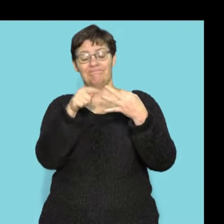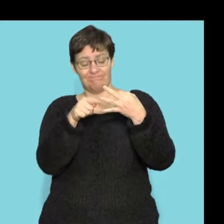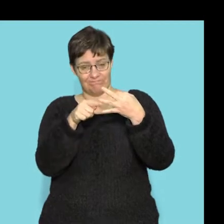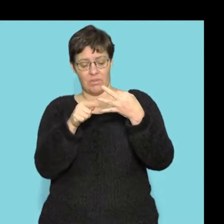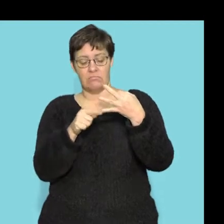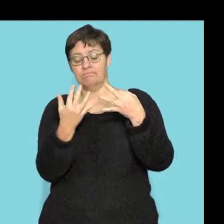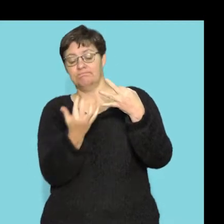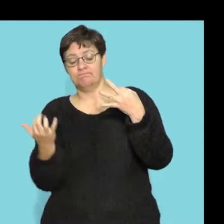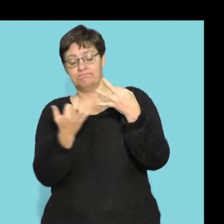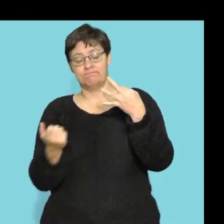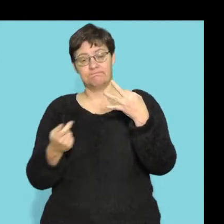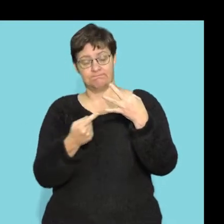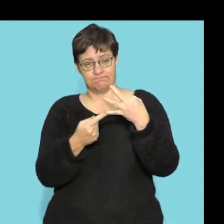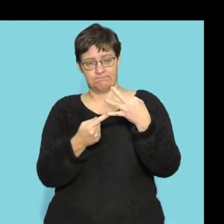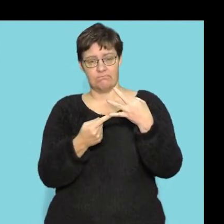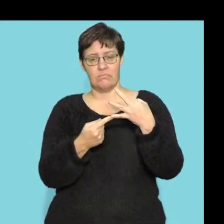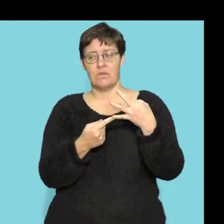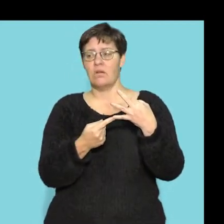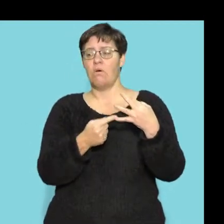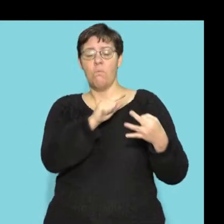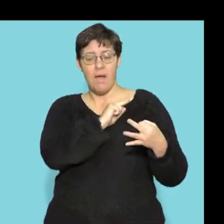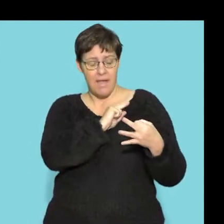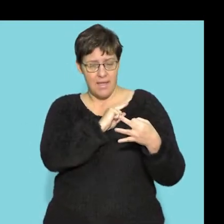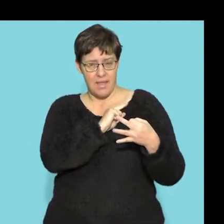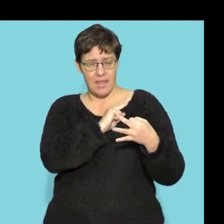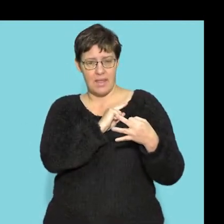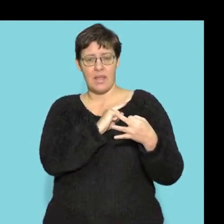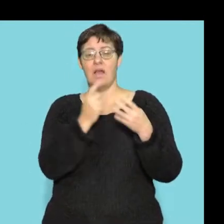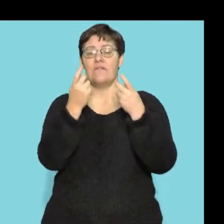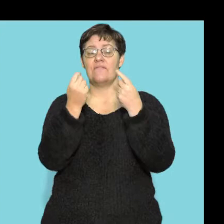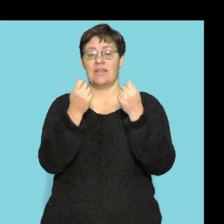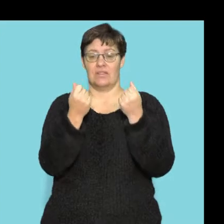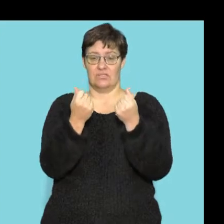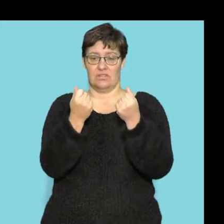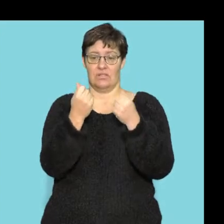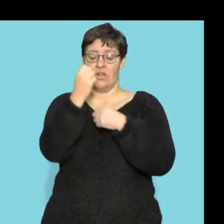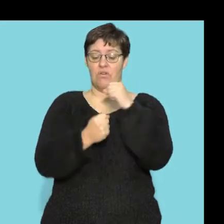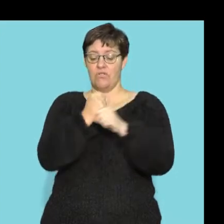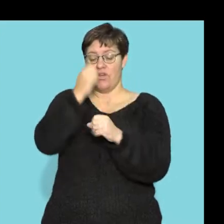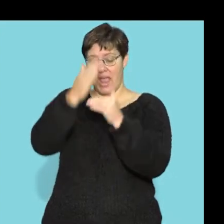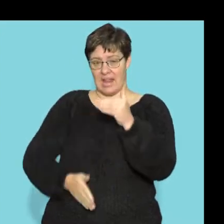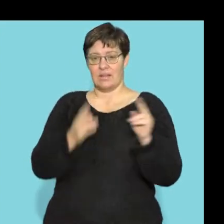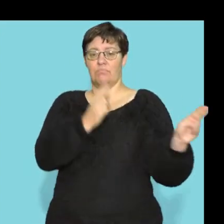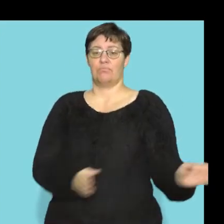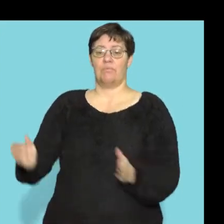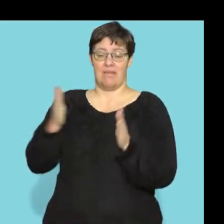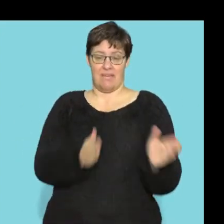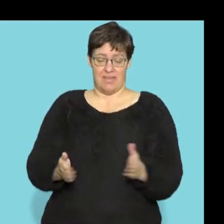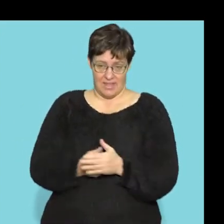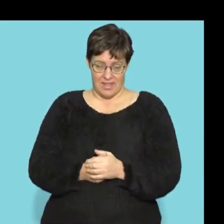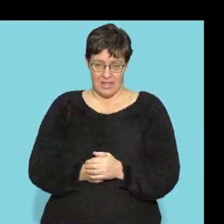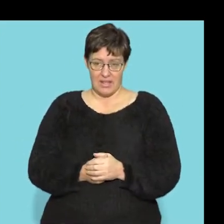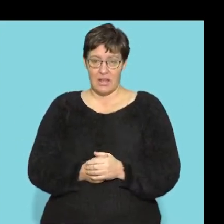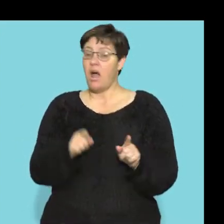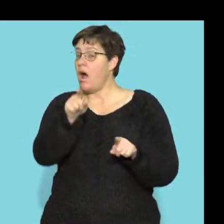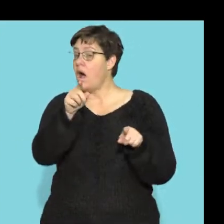you doing calculations in order to prepare your financial year end, which would be your statements, and